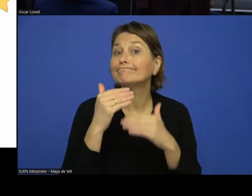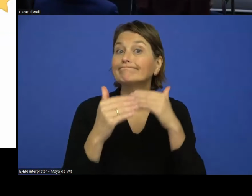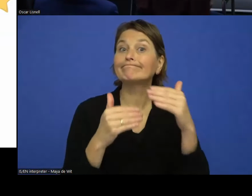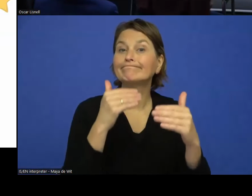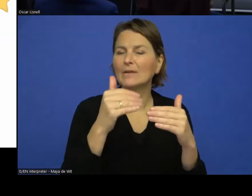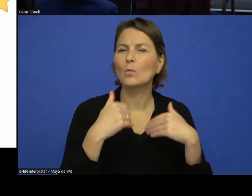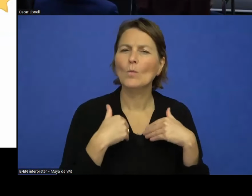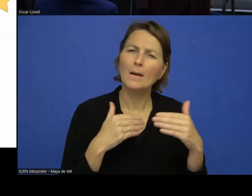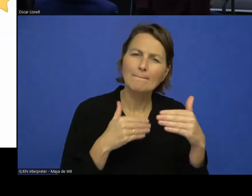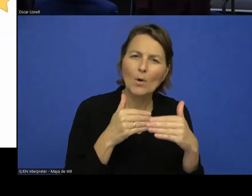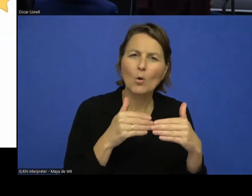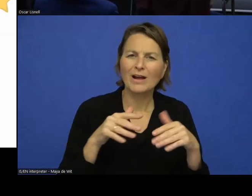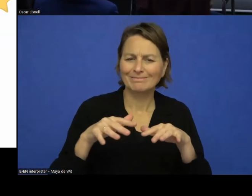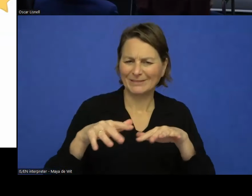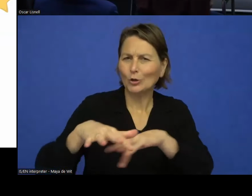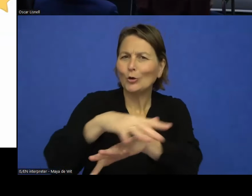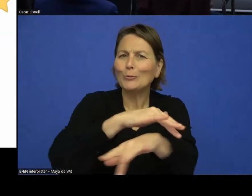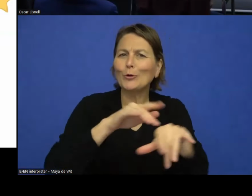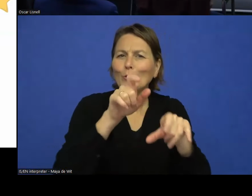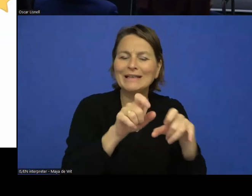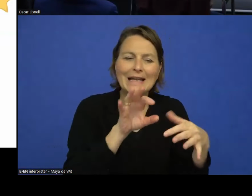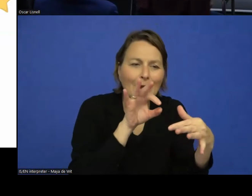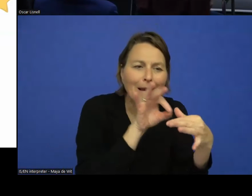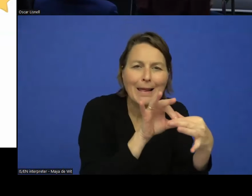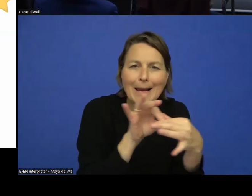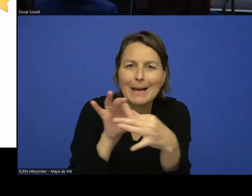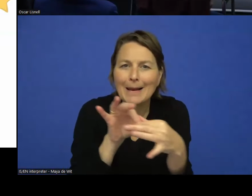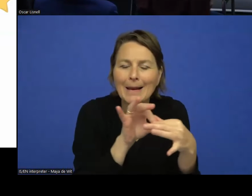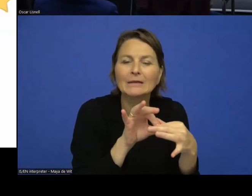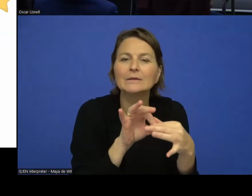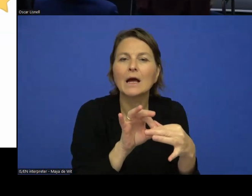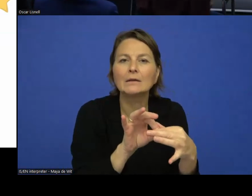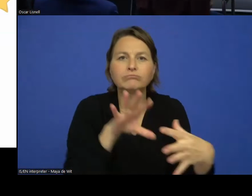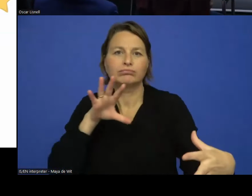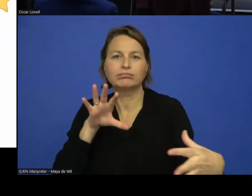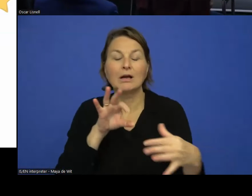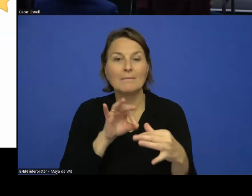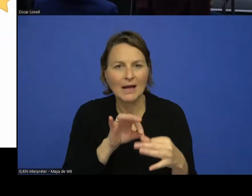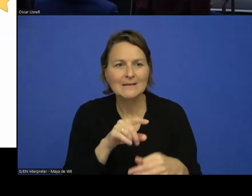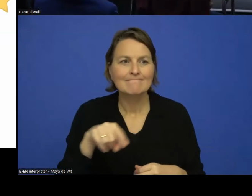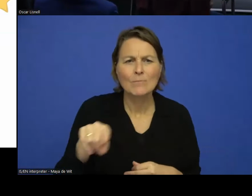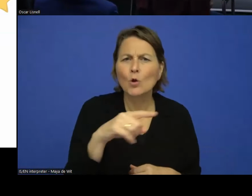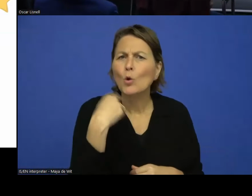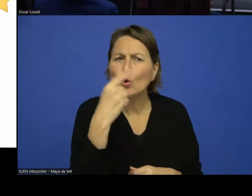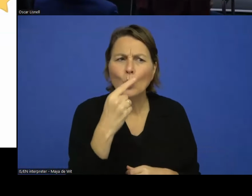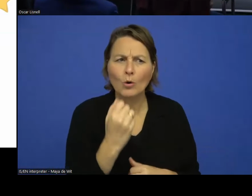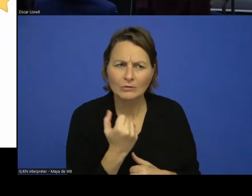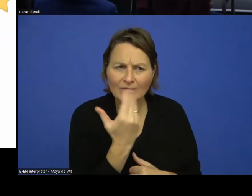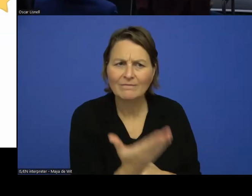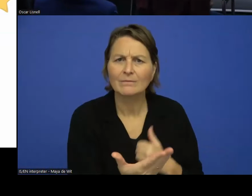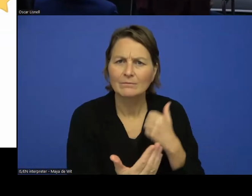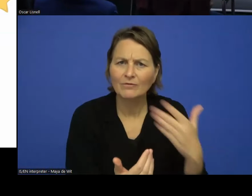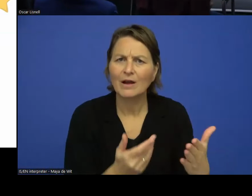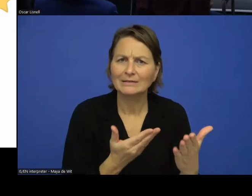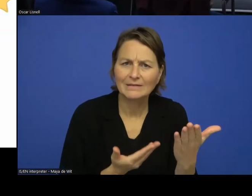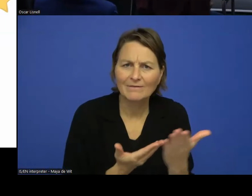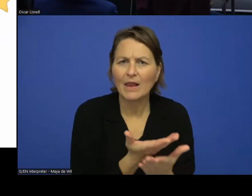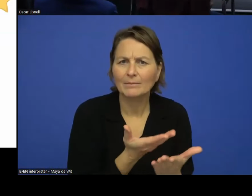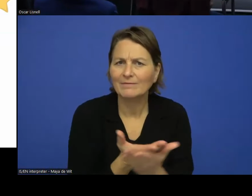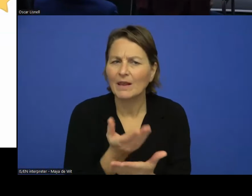with the community, because if you want to develop something, you always need to understand the people to whom you develop. And that's where